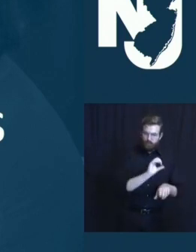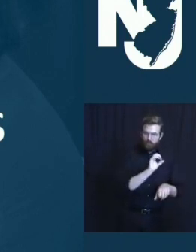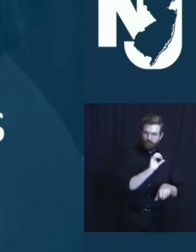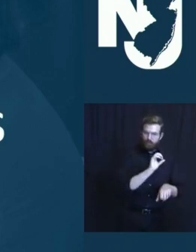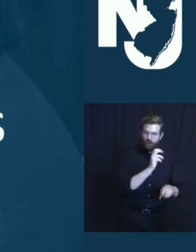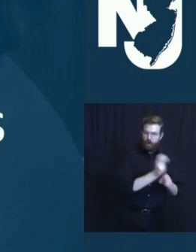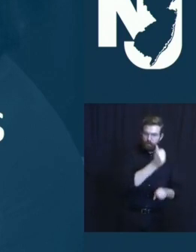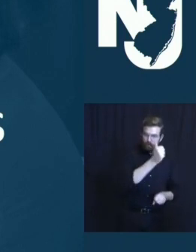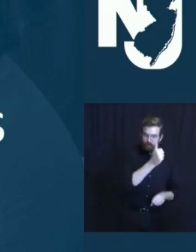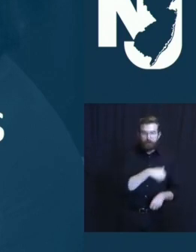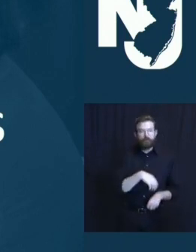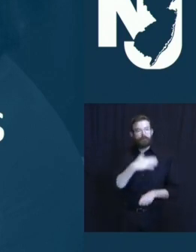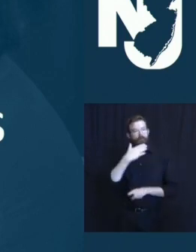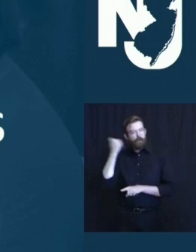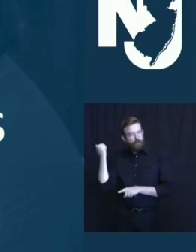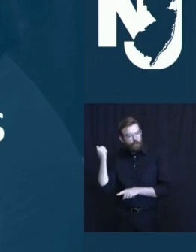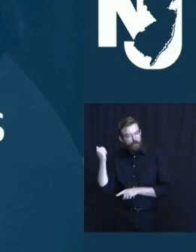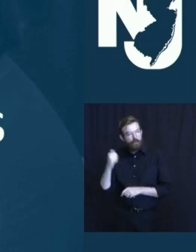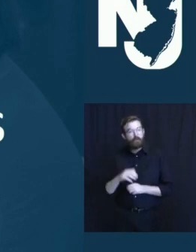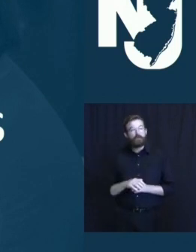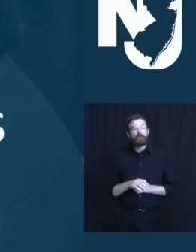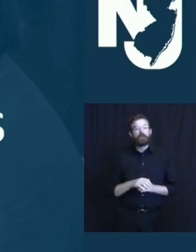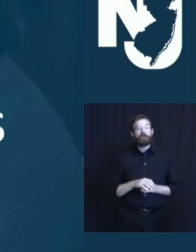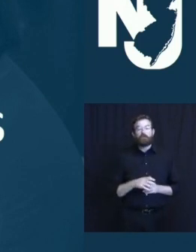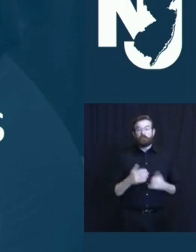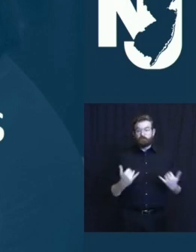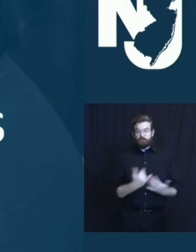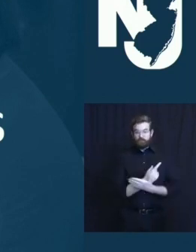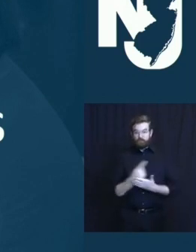are committed to creating a better experience.